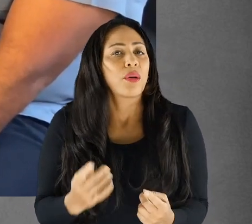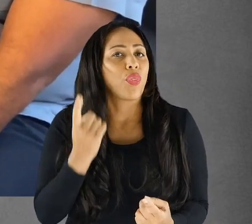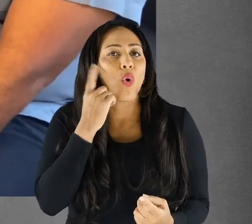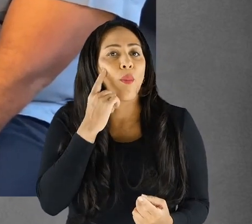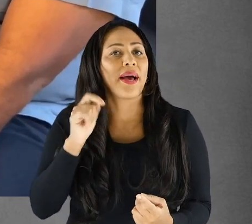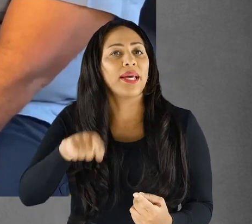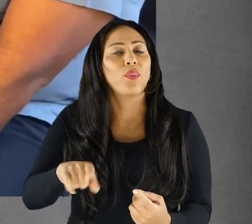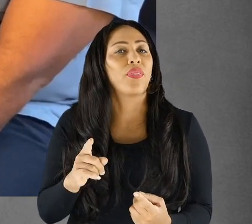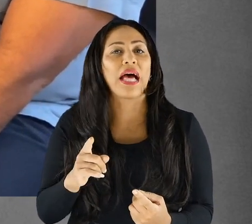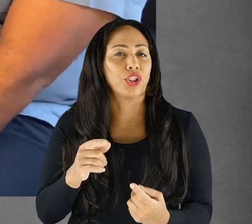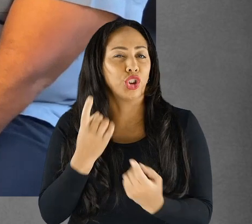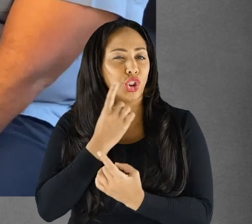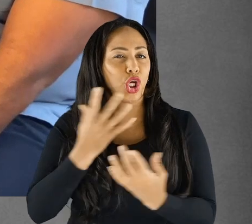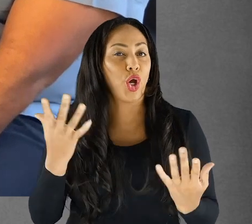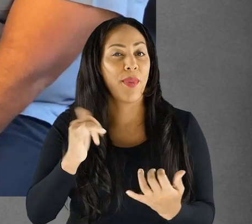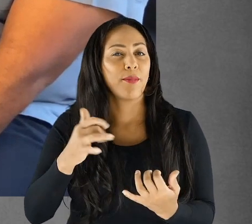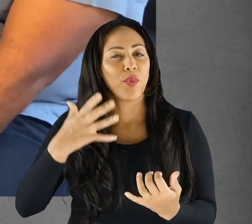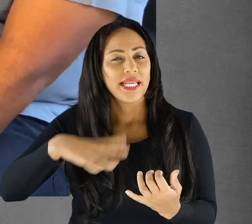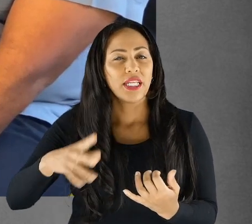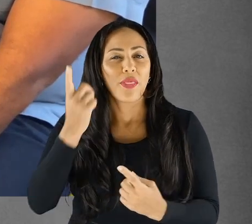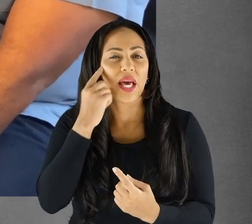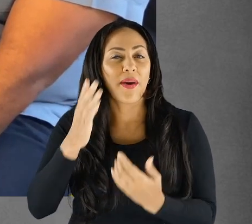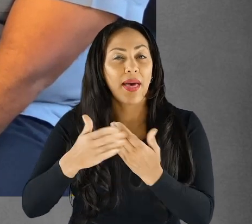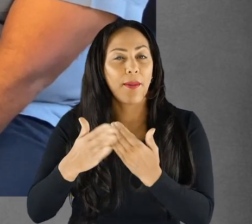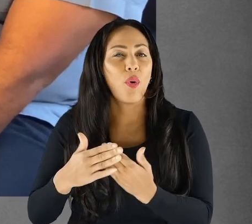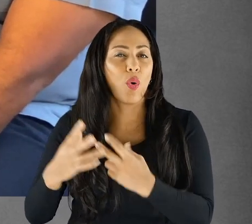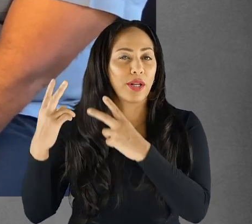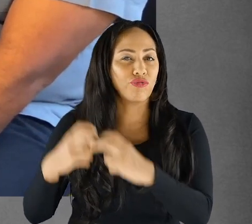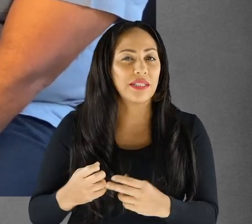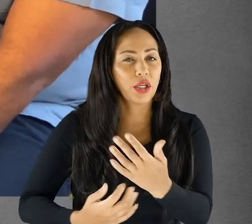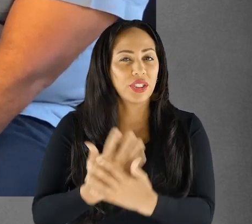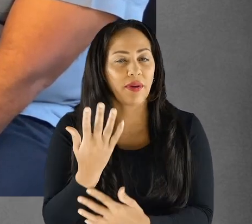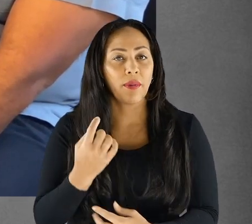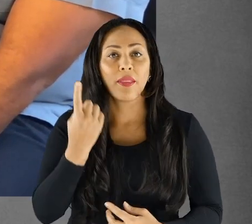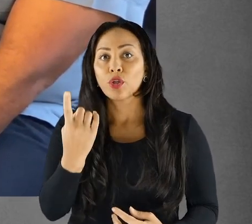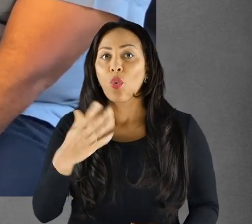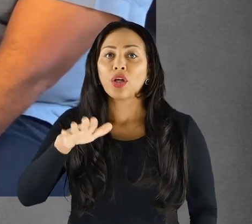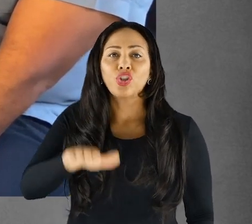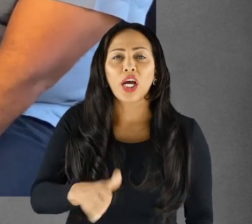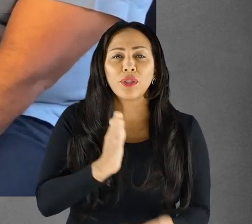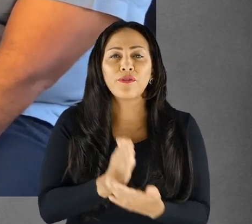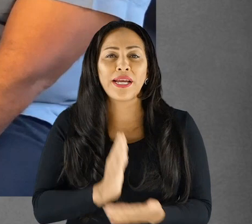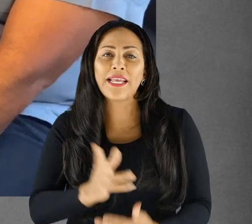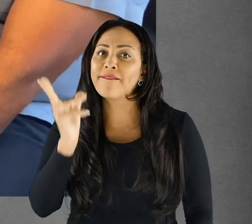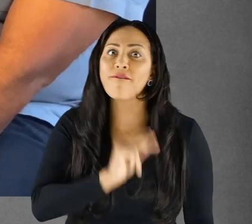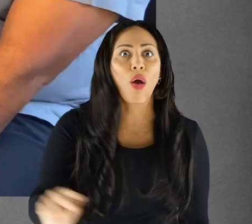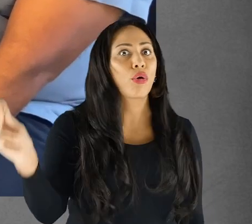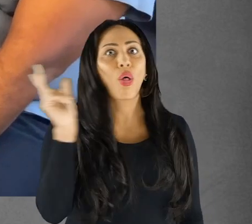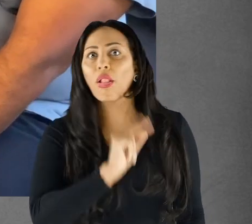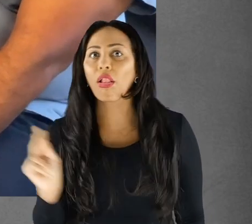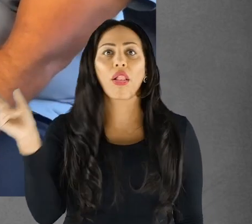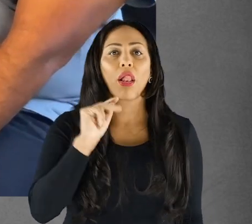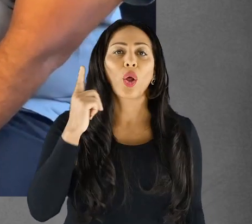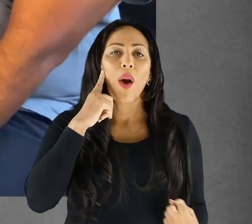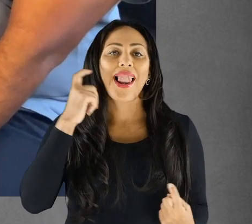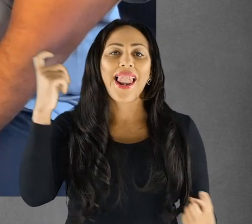didn't put it forward as a specific to those audiences necessarily, because I just think that might need another and even more,